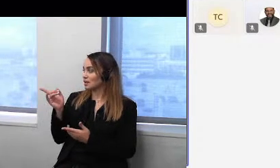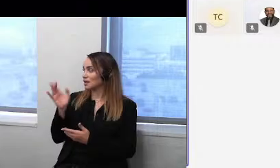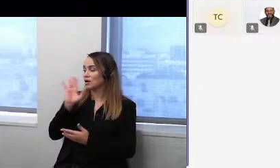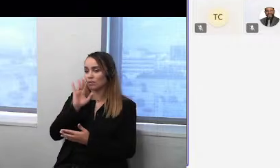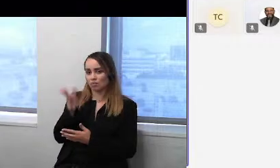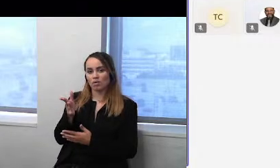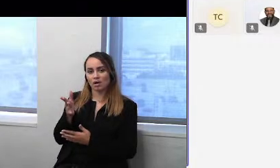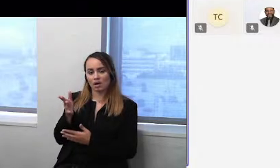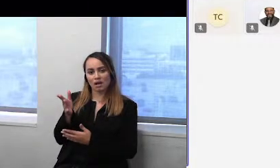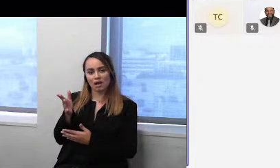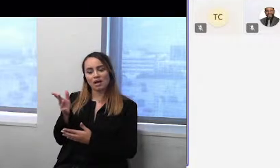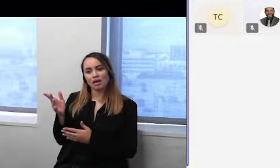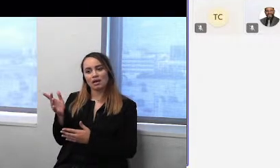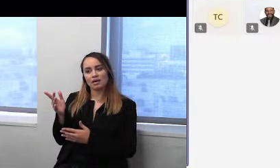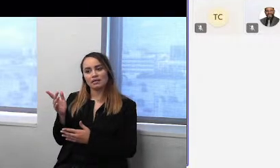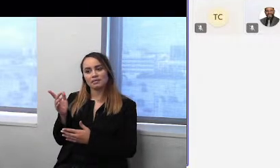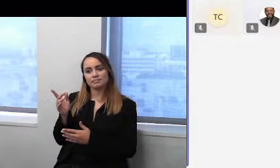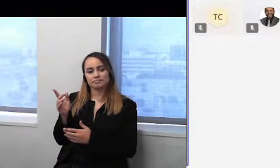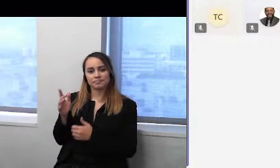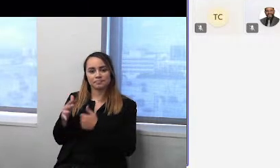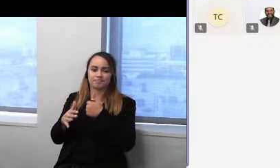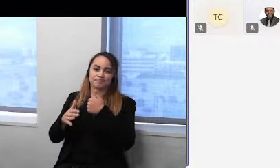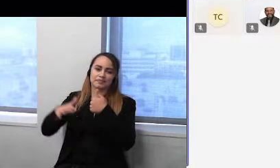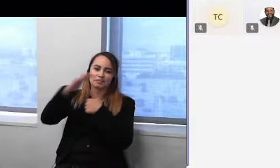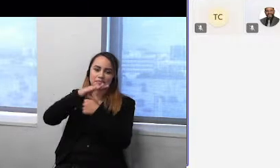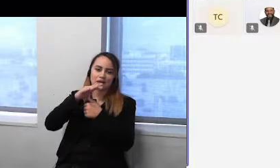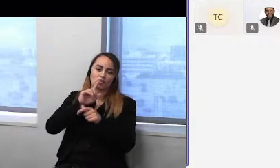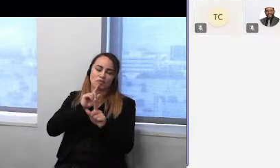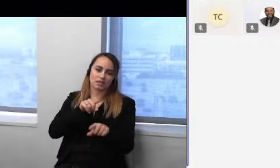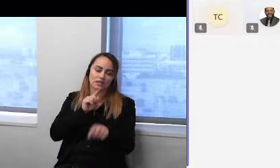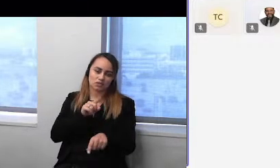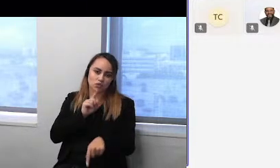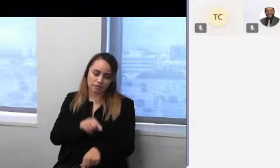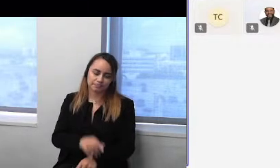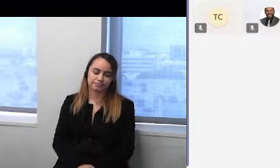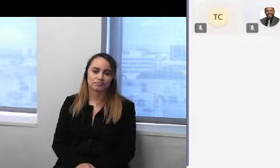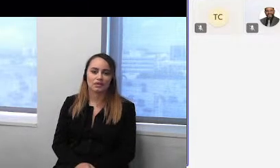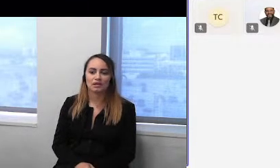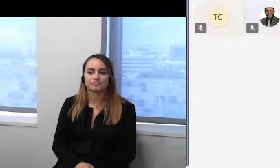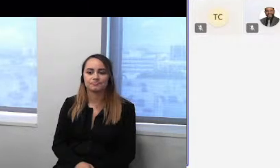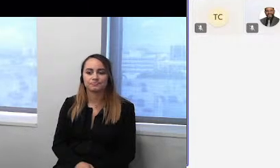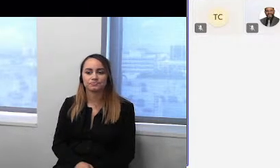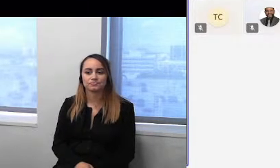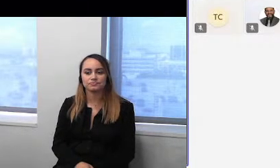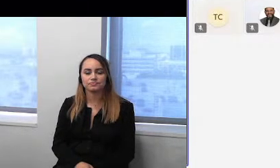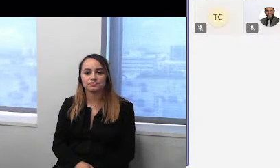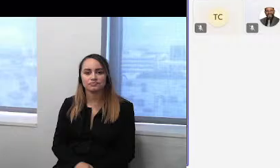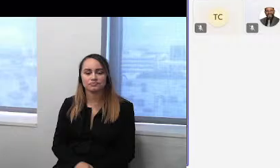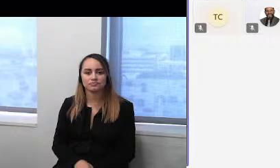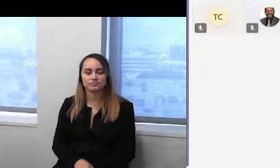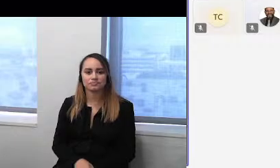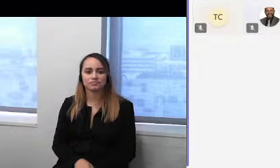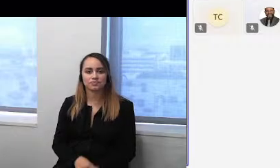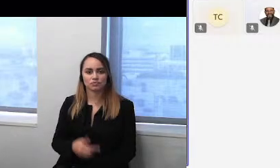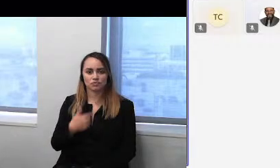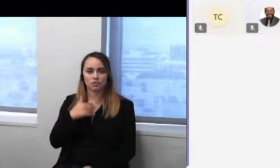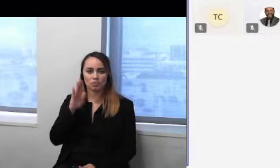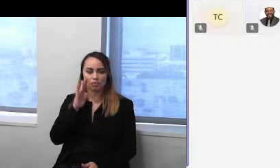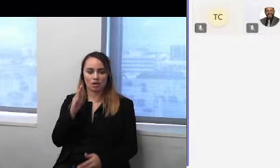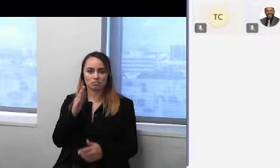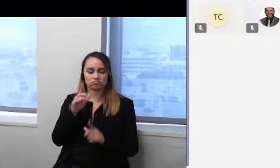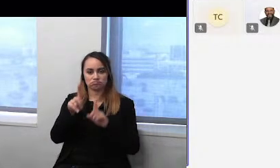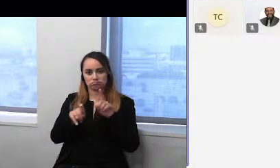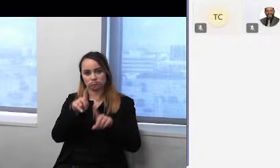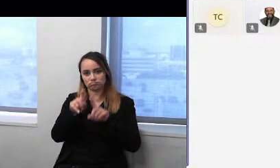will be later. I don't know how you find this, but I'll be the person asking the questions, and I'll try to do it most efficiently. Mr. Schiffman has a few